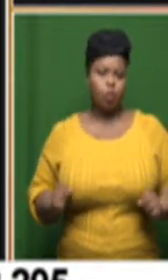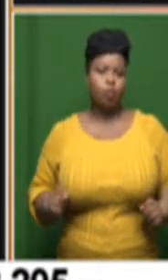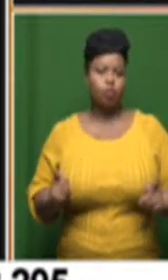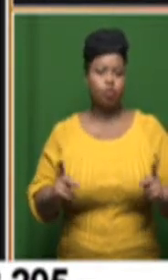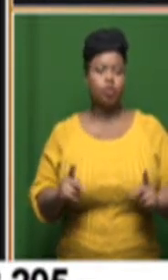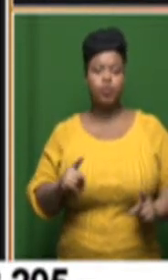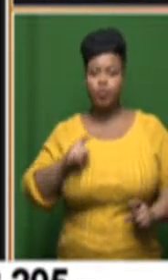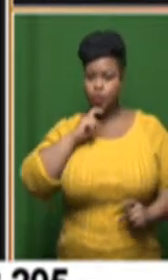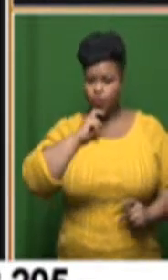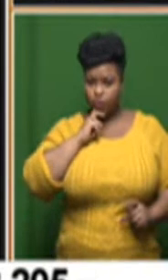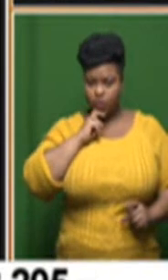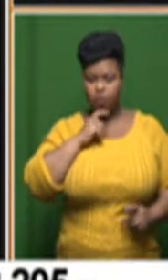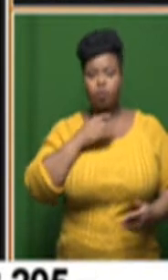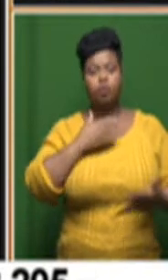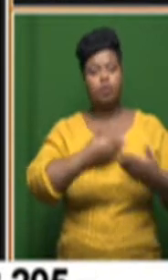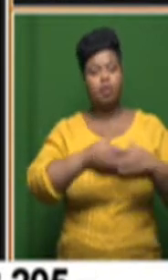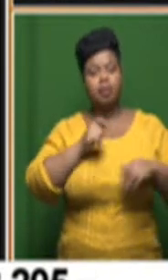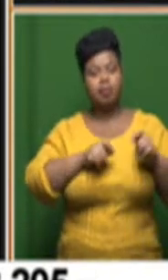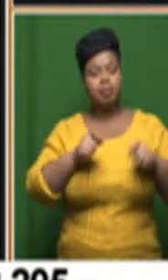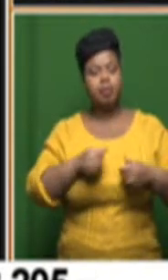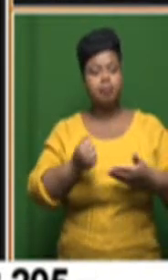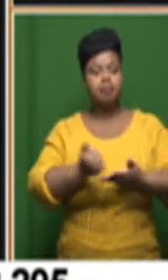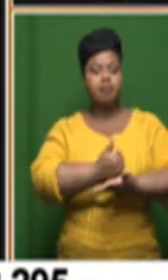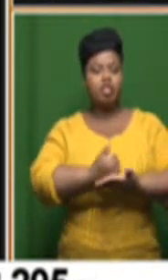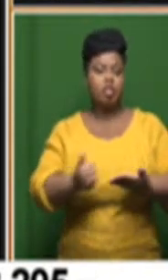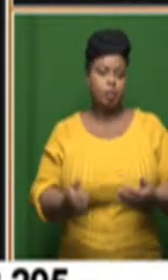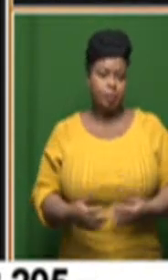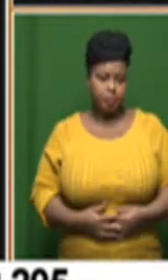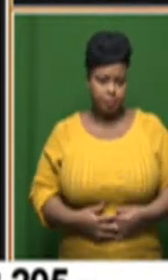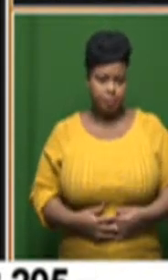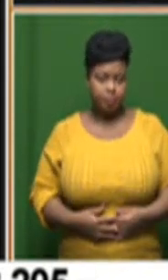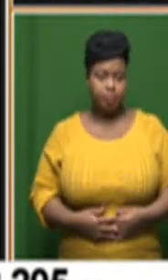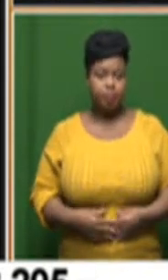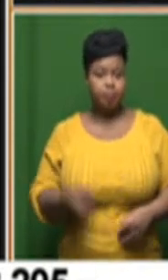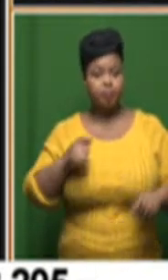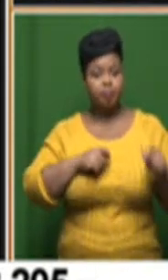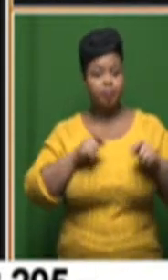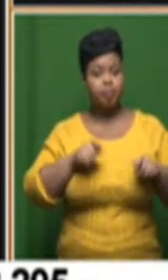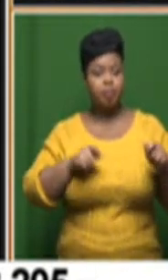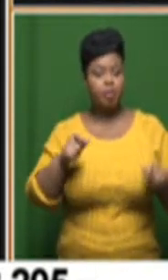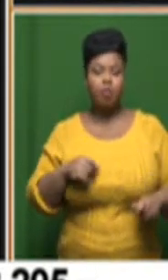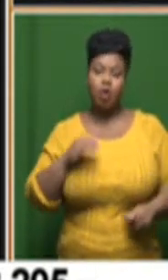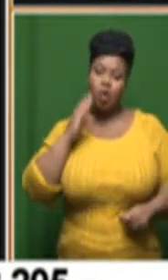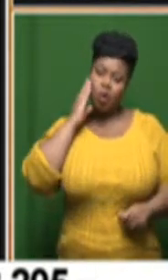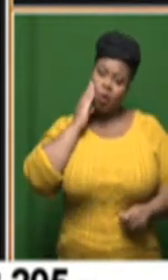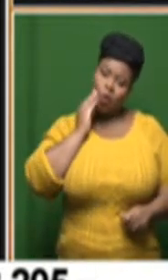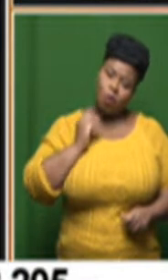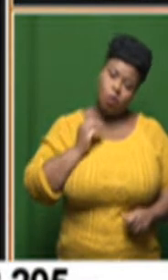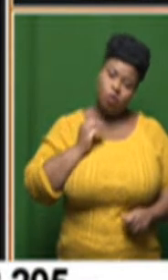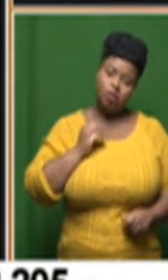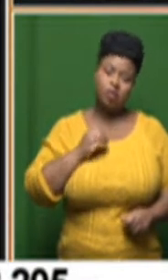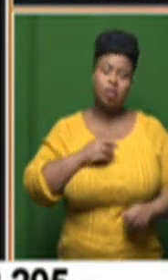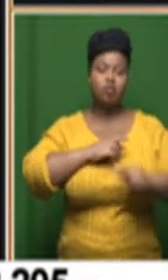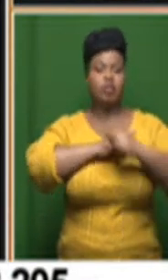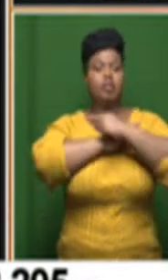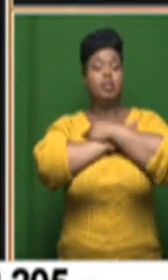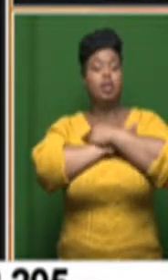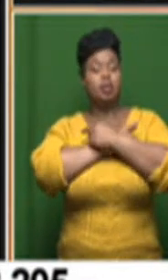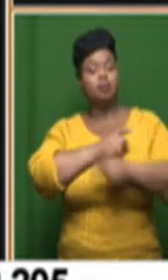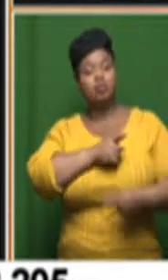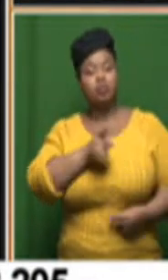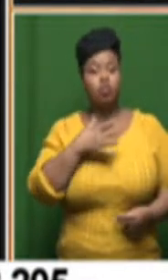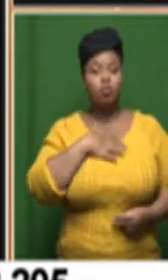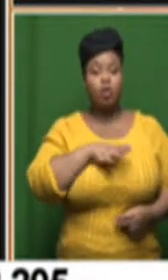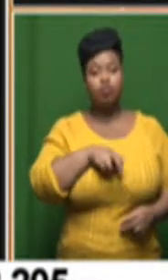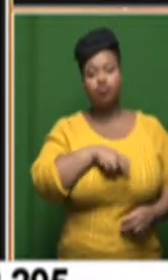get people to register. Our older people, and the retired people, they want to